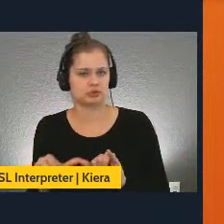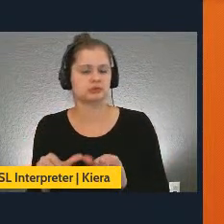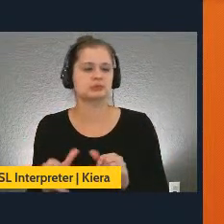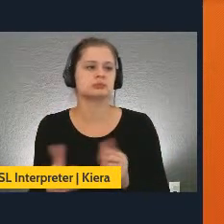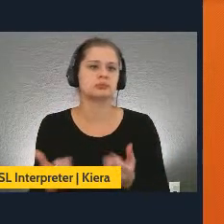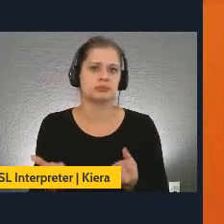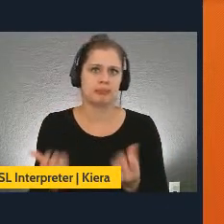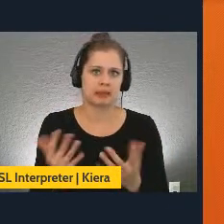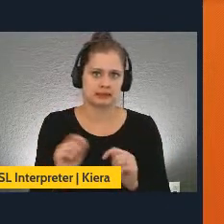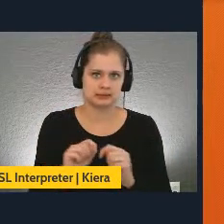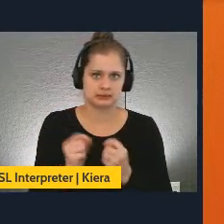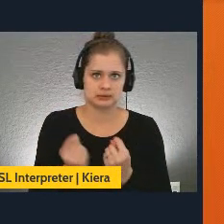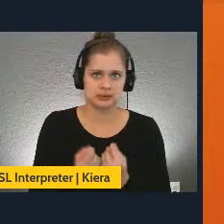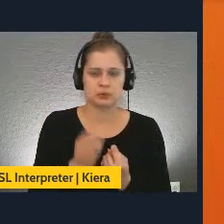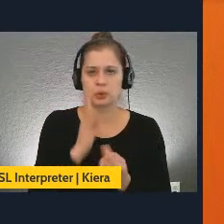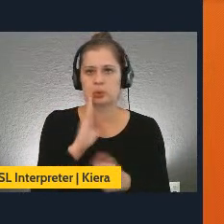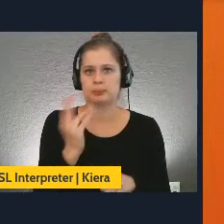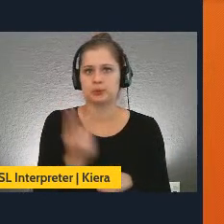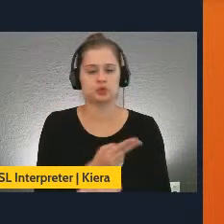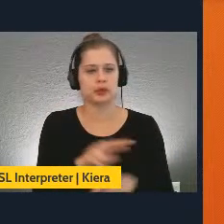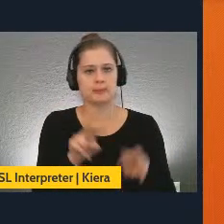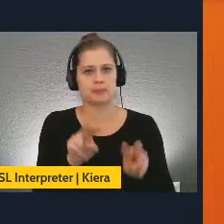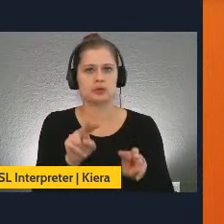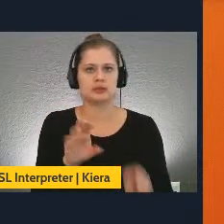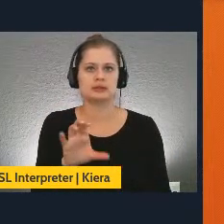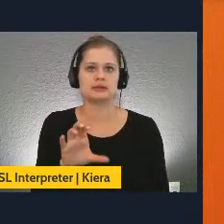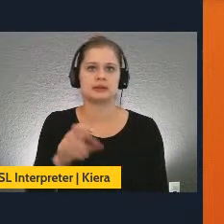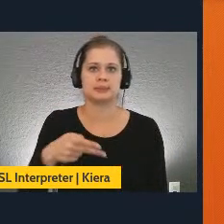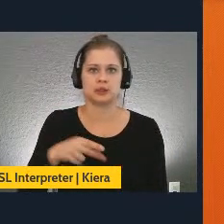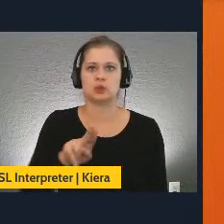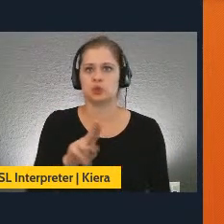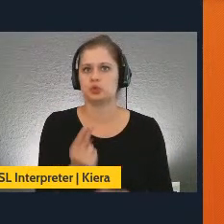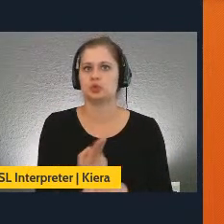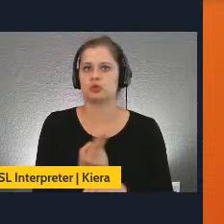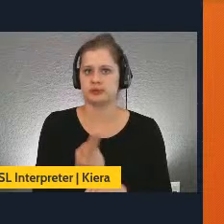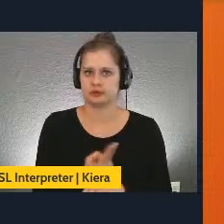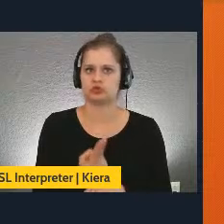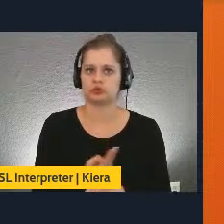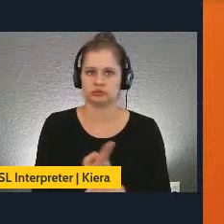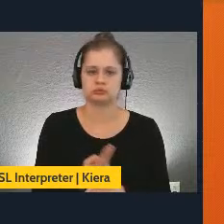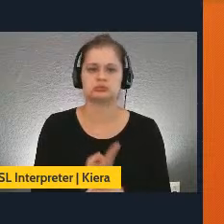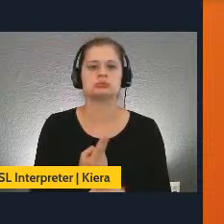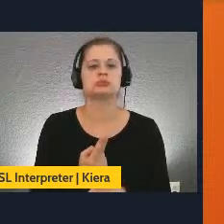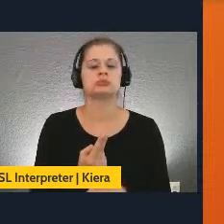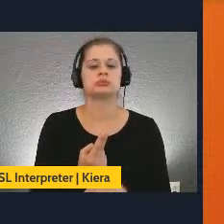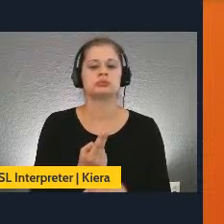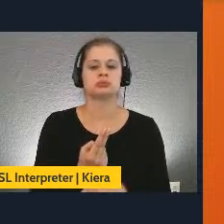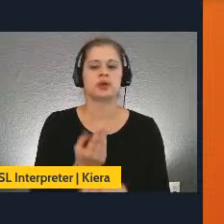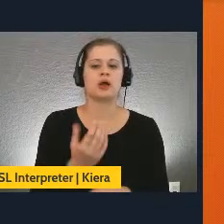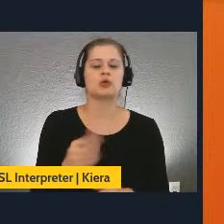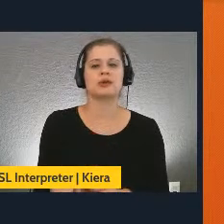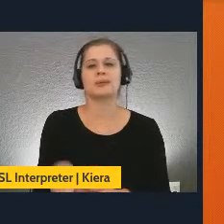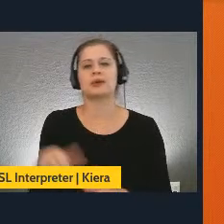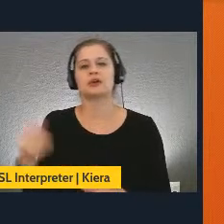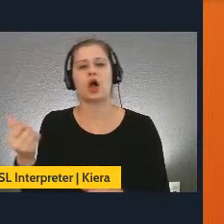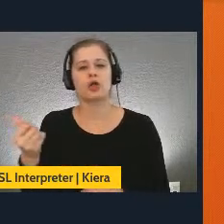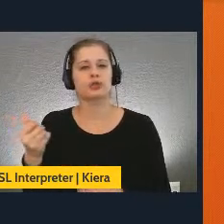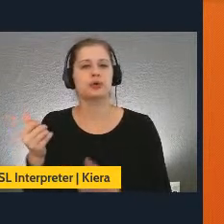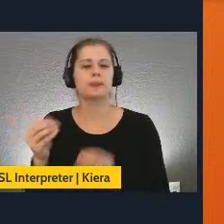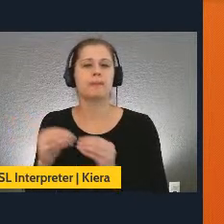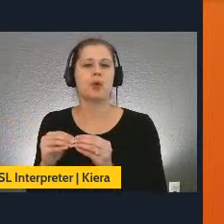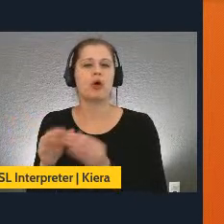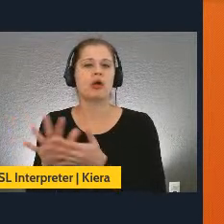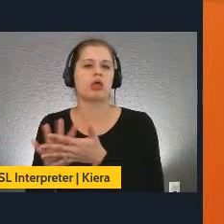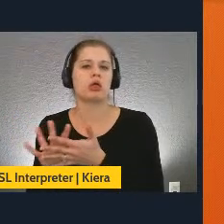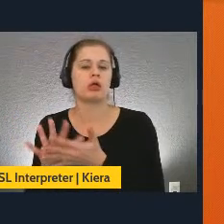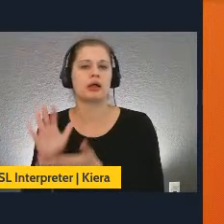will be using and monitoring CPU usage rather than something a little bit more obscure. So